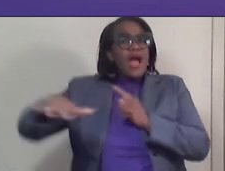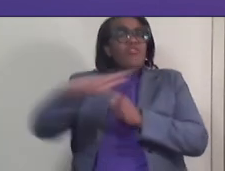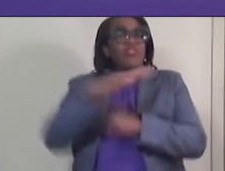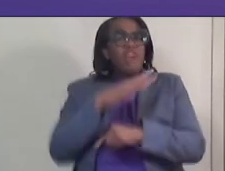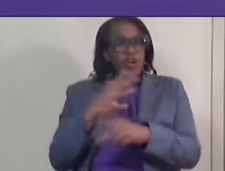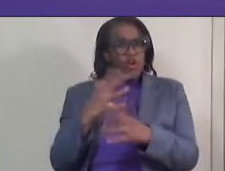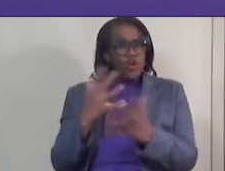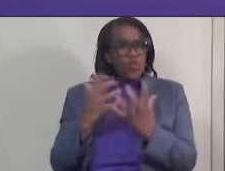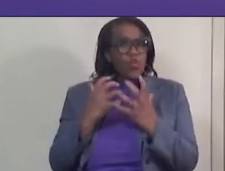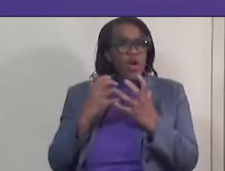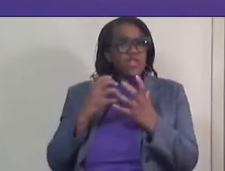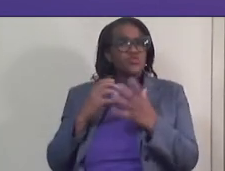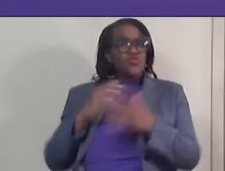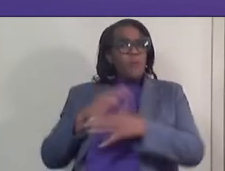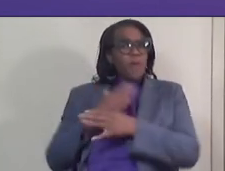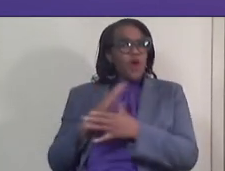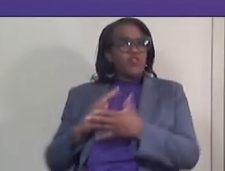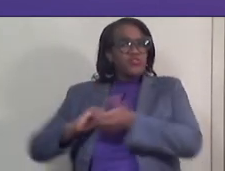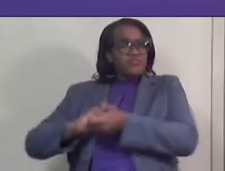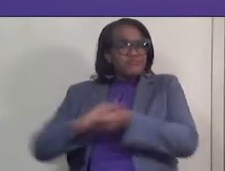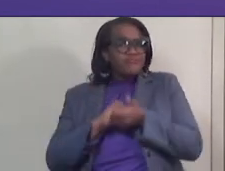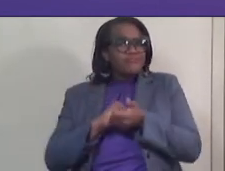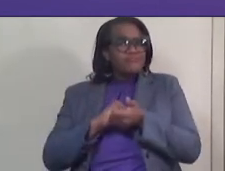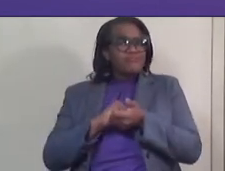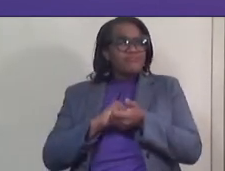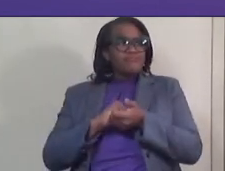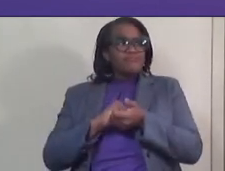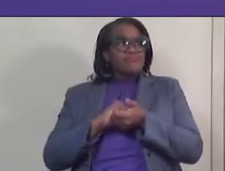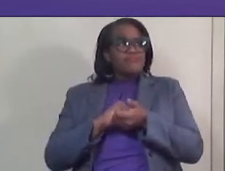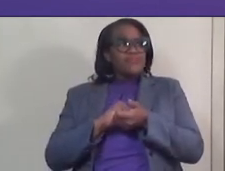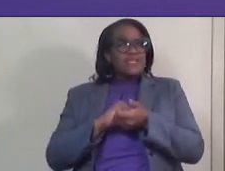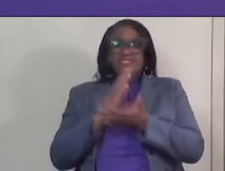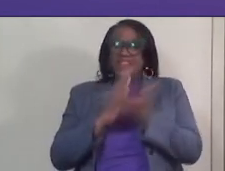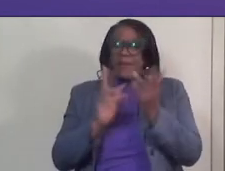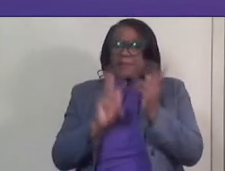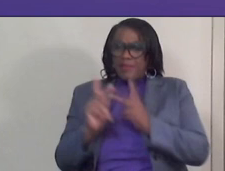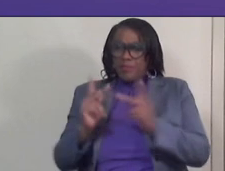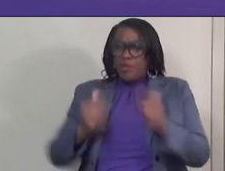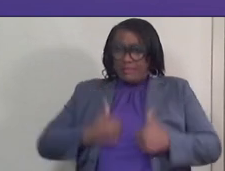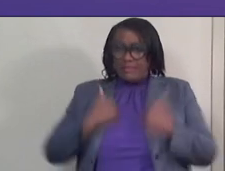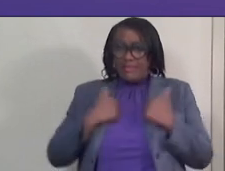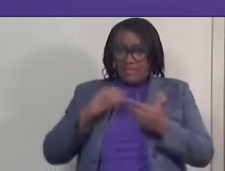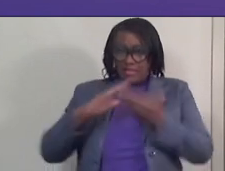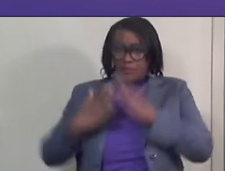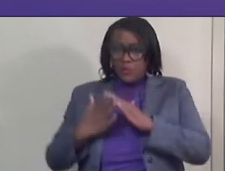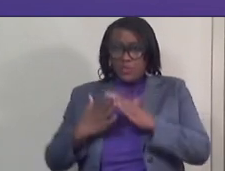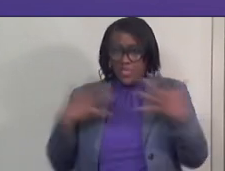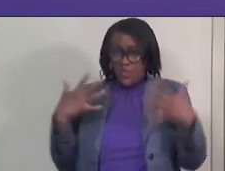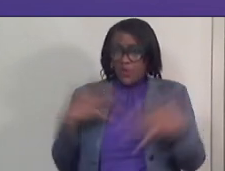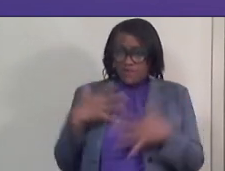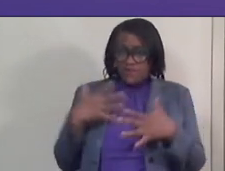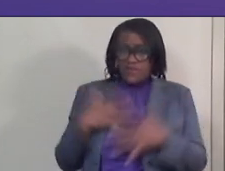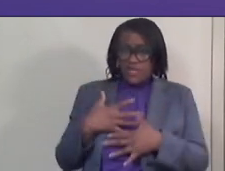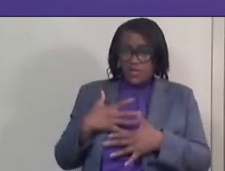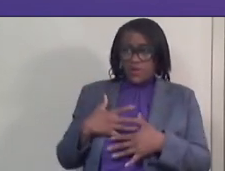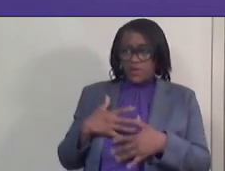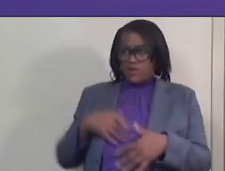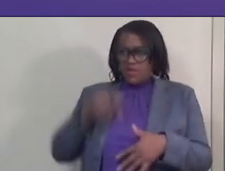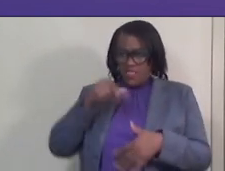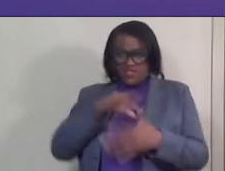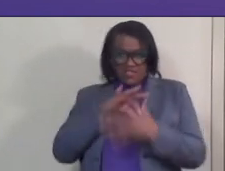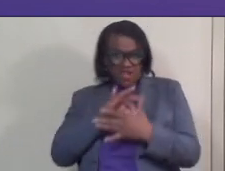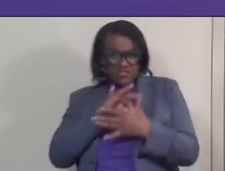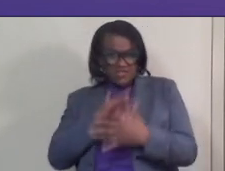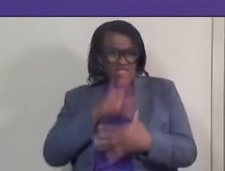than we know, who are living in communities and are fearing that they're this content, this life that they're living,